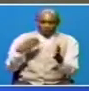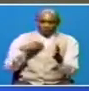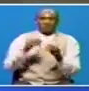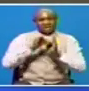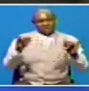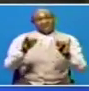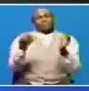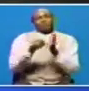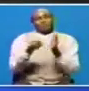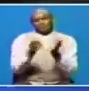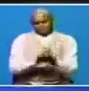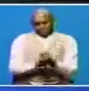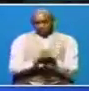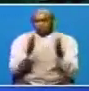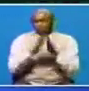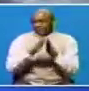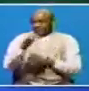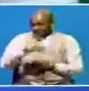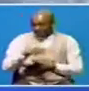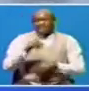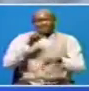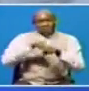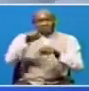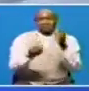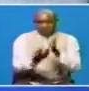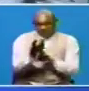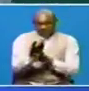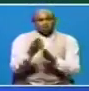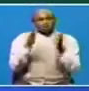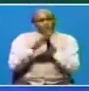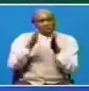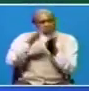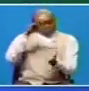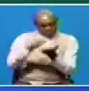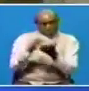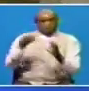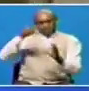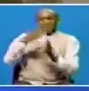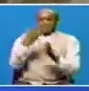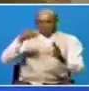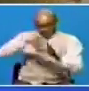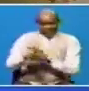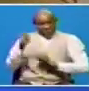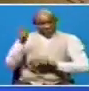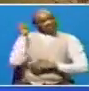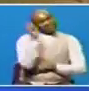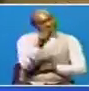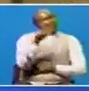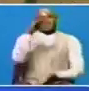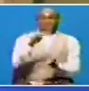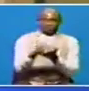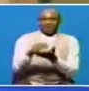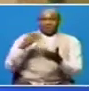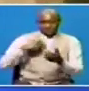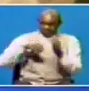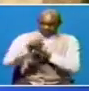sanitation problem. Since its inception, flying toilets have declined in number. Those wishing to visit the toilet